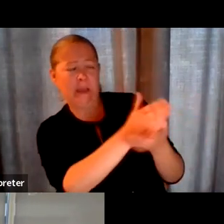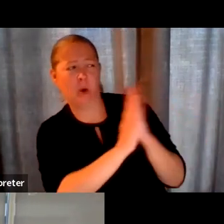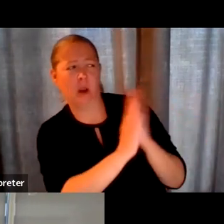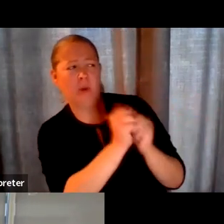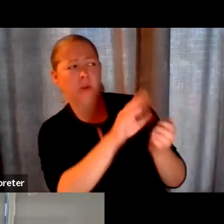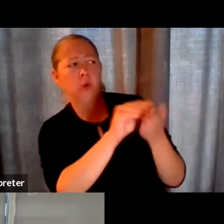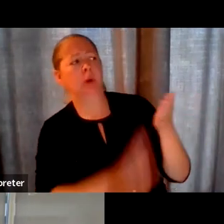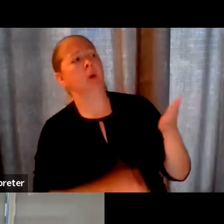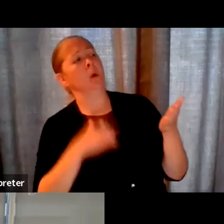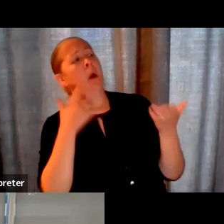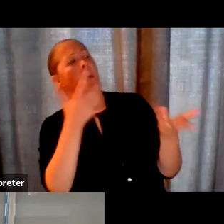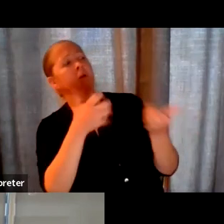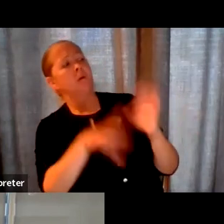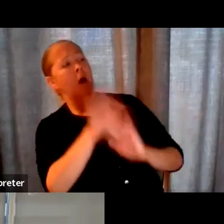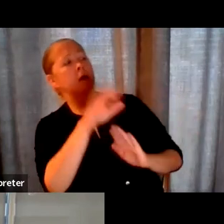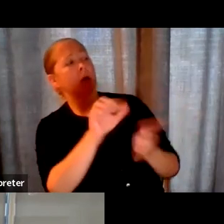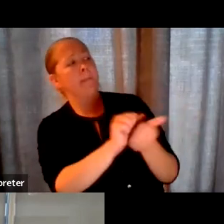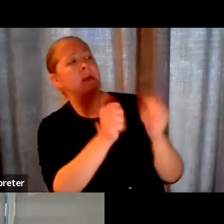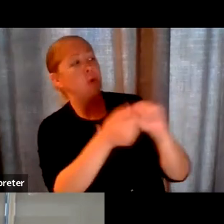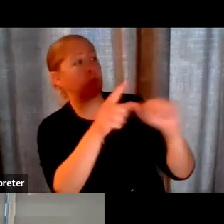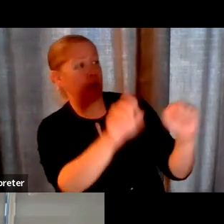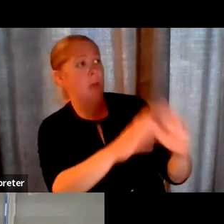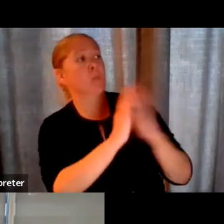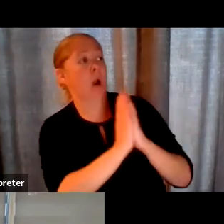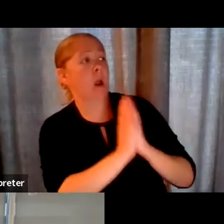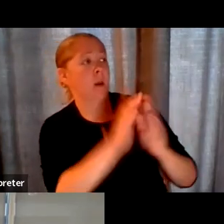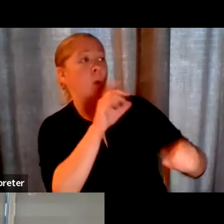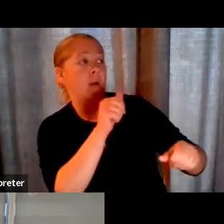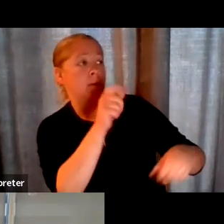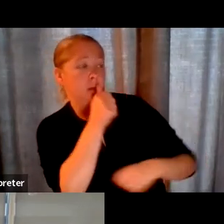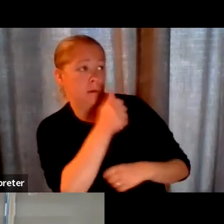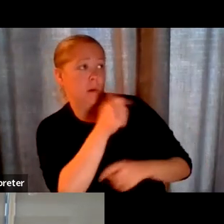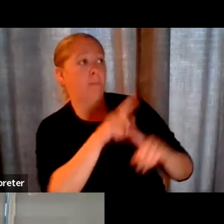find an accommodation for you where you can pray privately, but we're worried that when